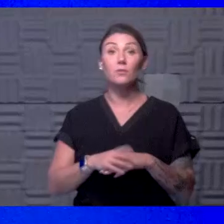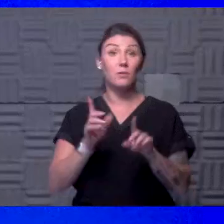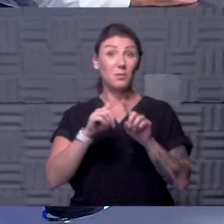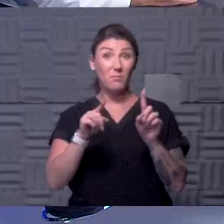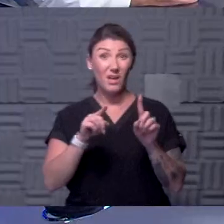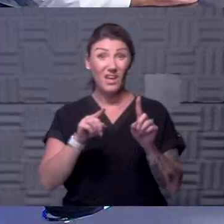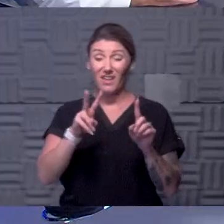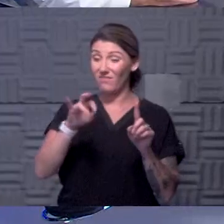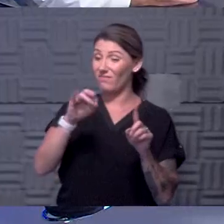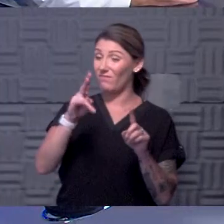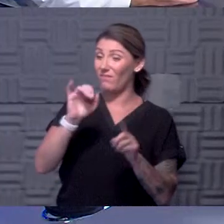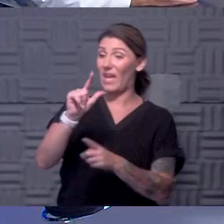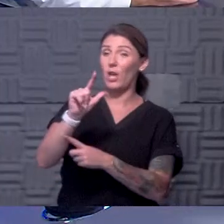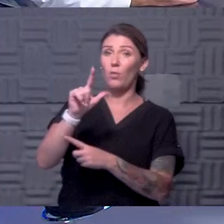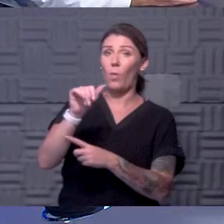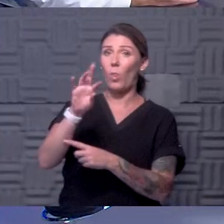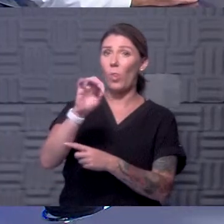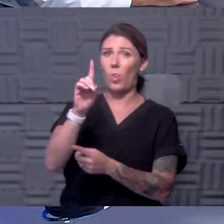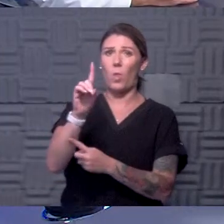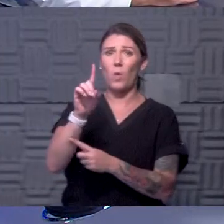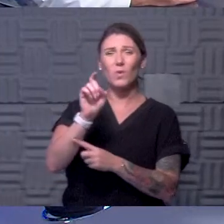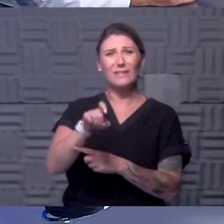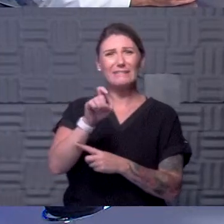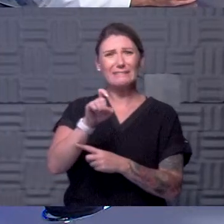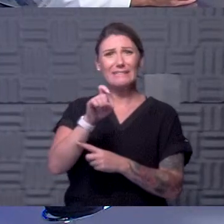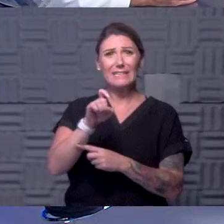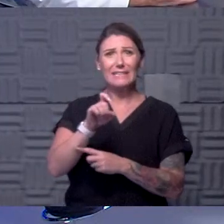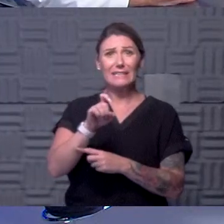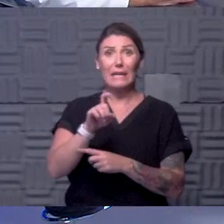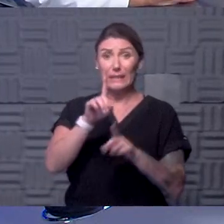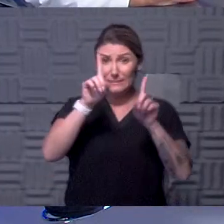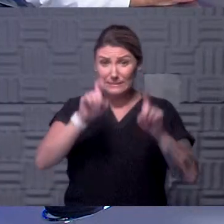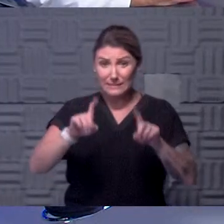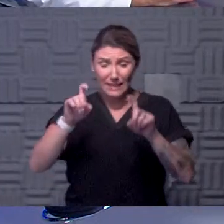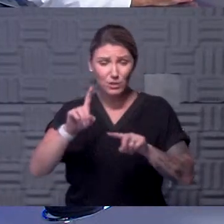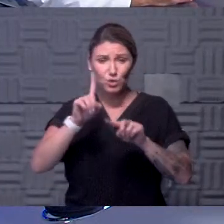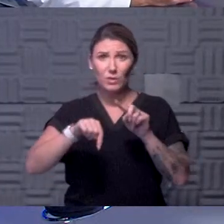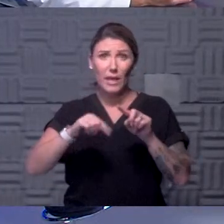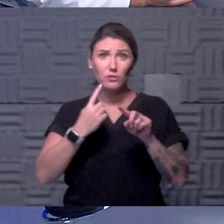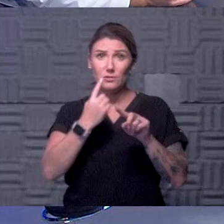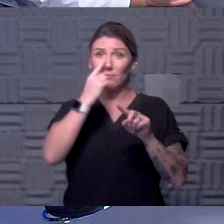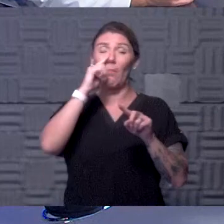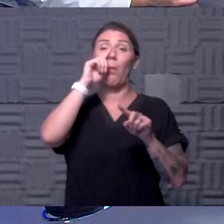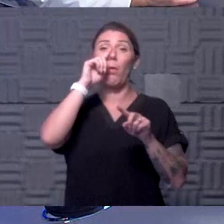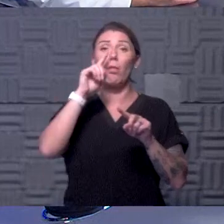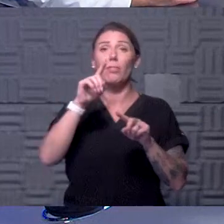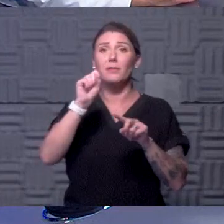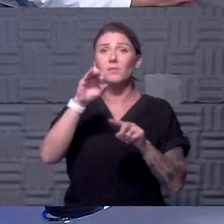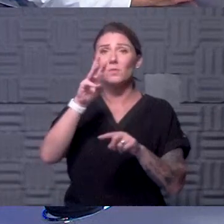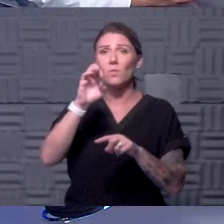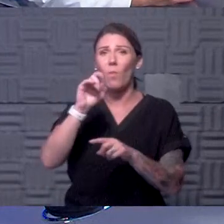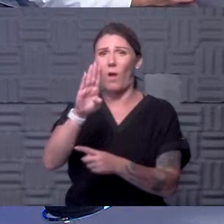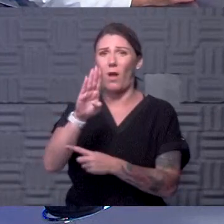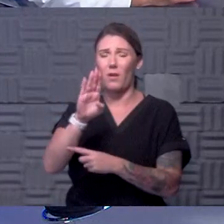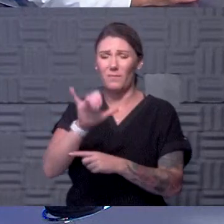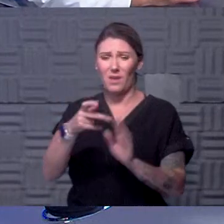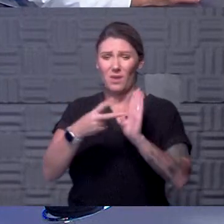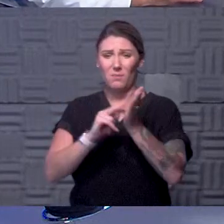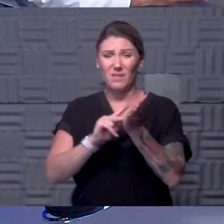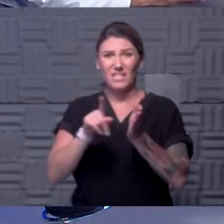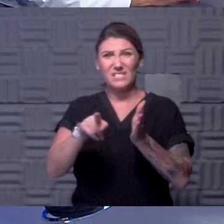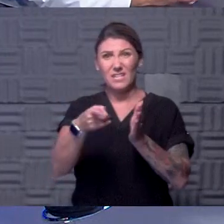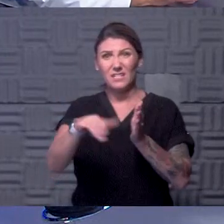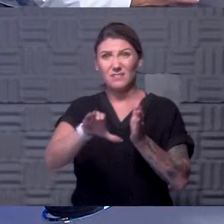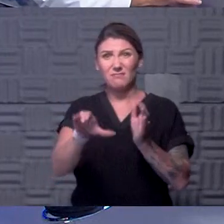viral load, you got to do a blood test. That's You really right. can't do that successfully off a nasal swab. So- if it's that means somebody at a county did a blood test